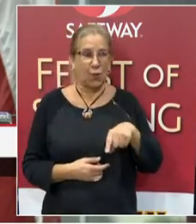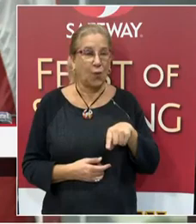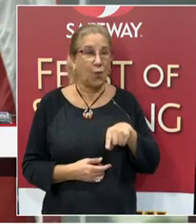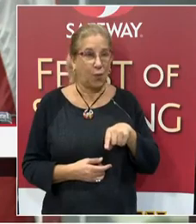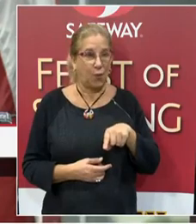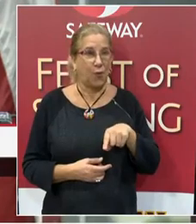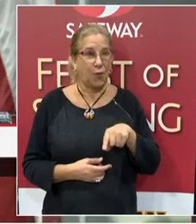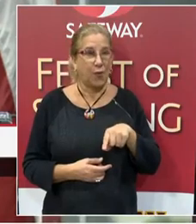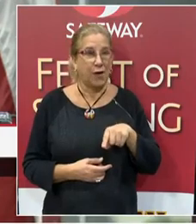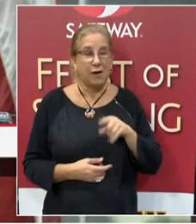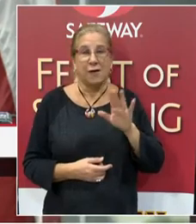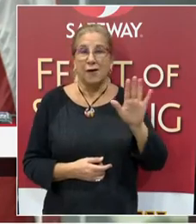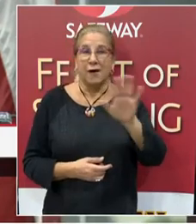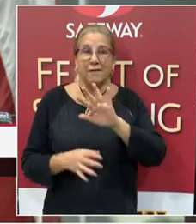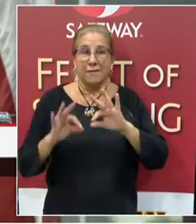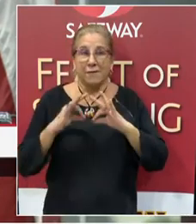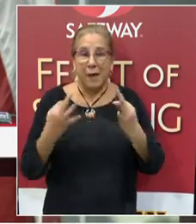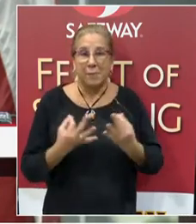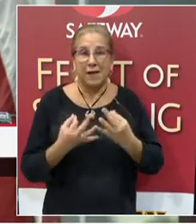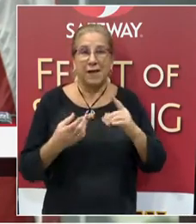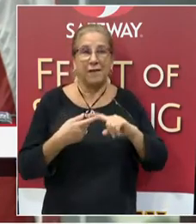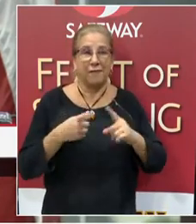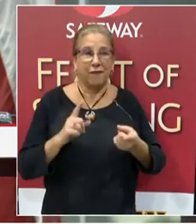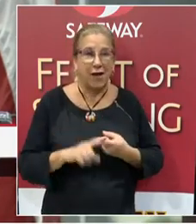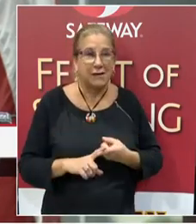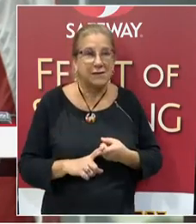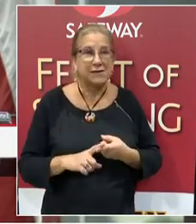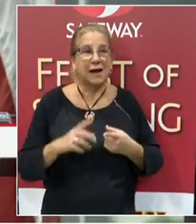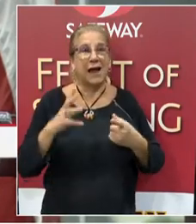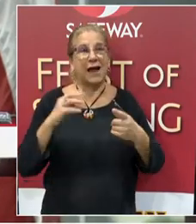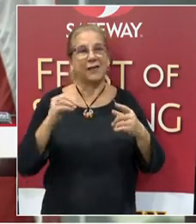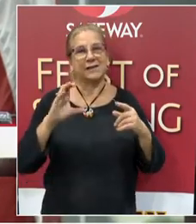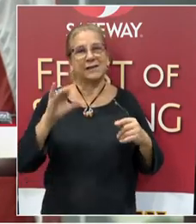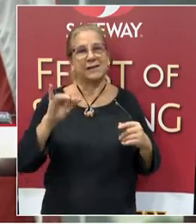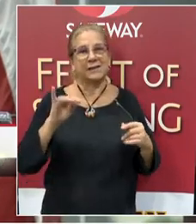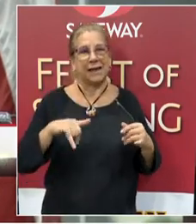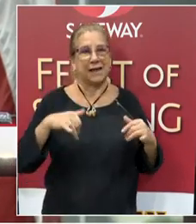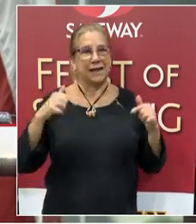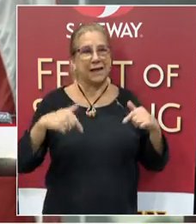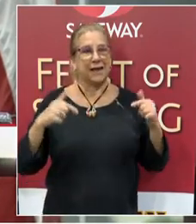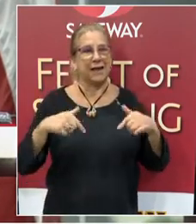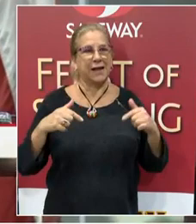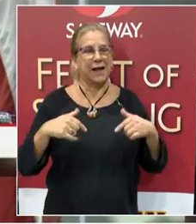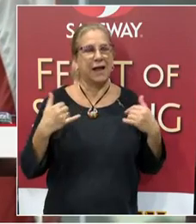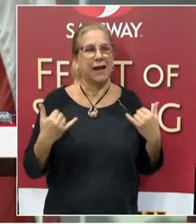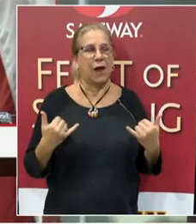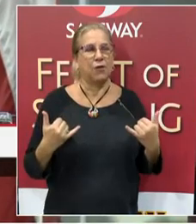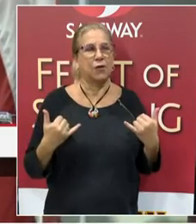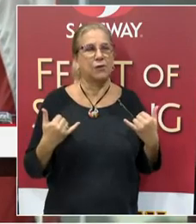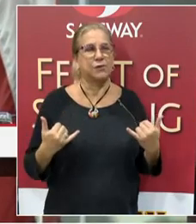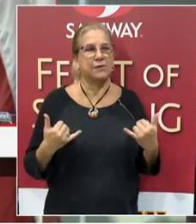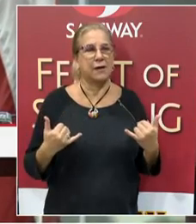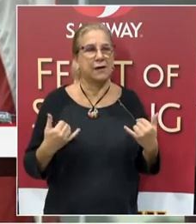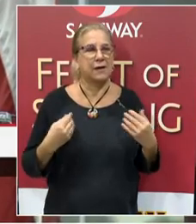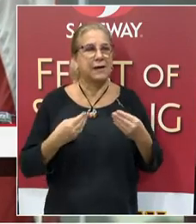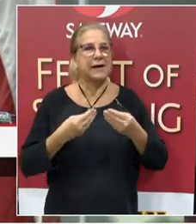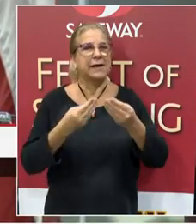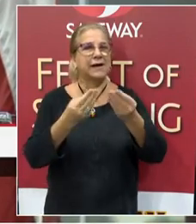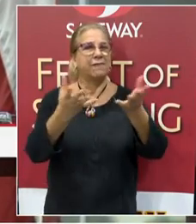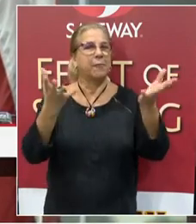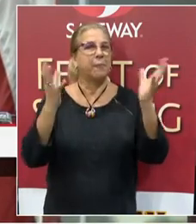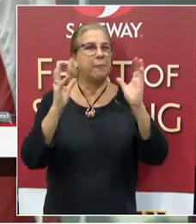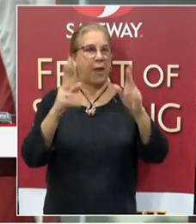and our great city. Today, we take a moment to give back to you as a token of